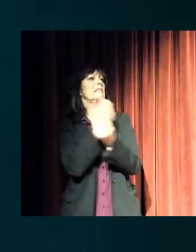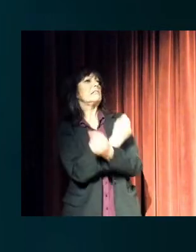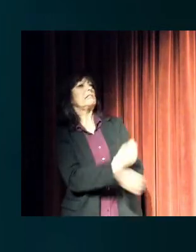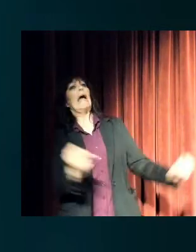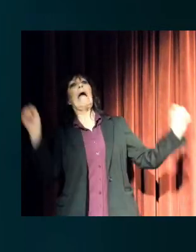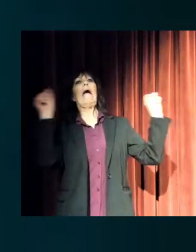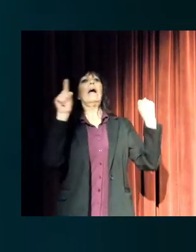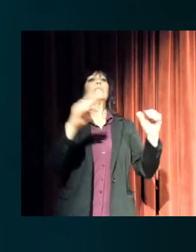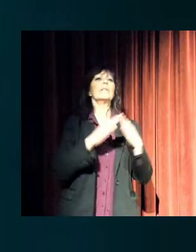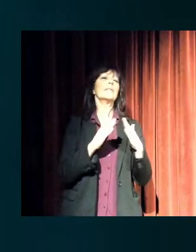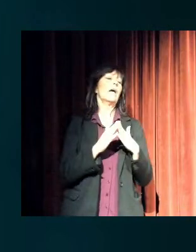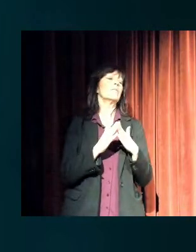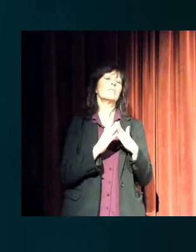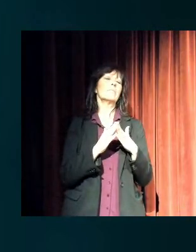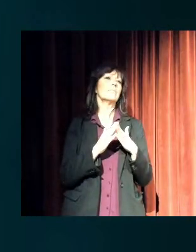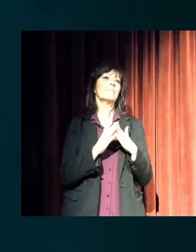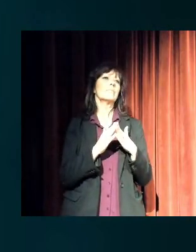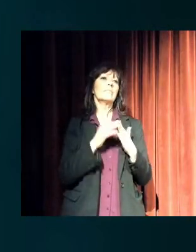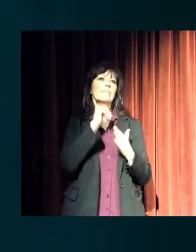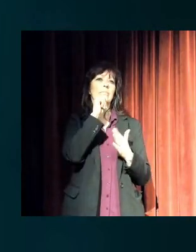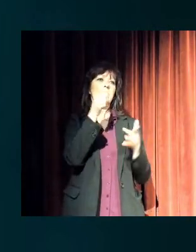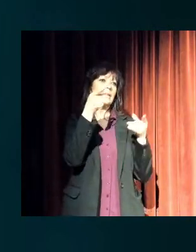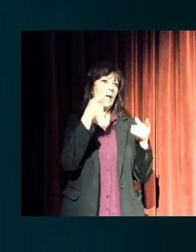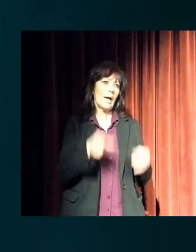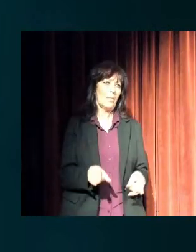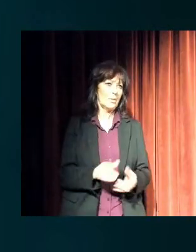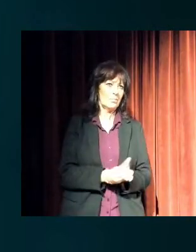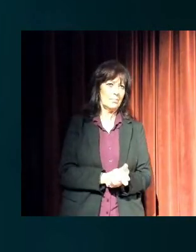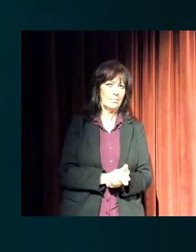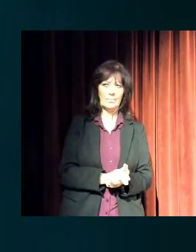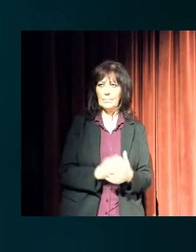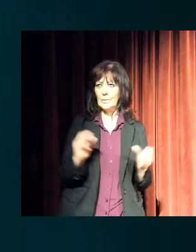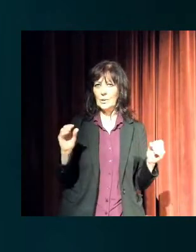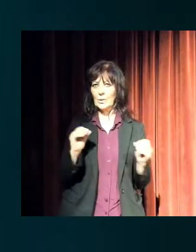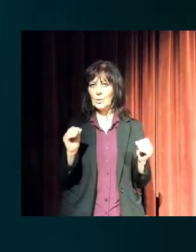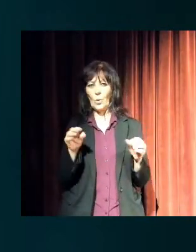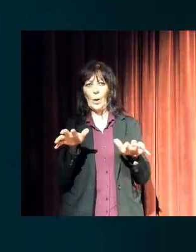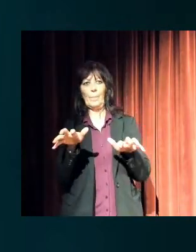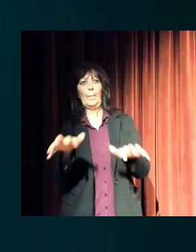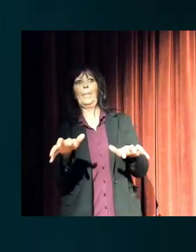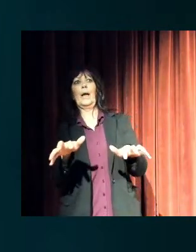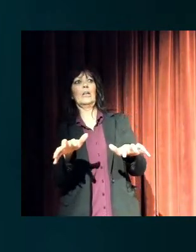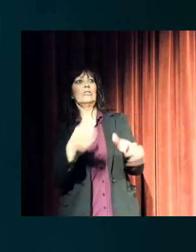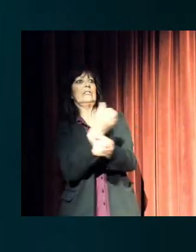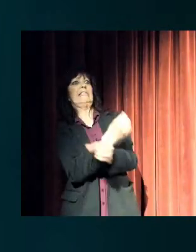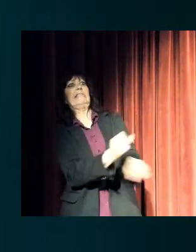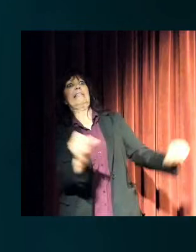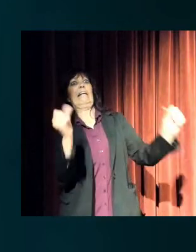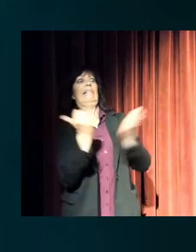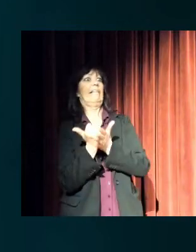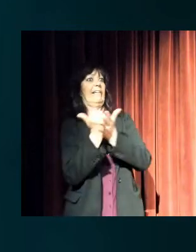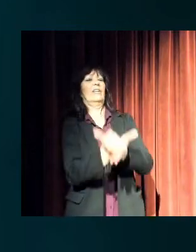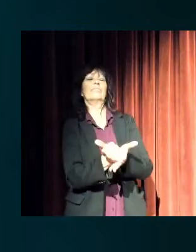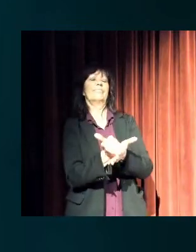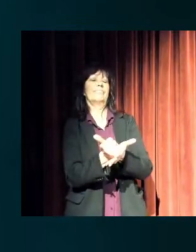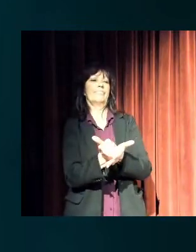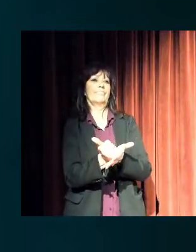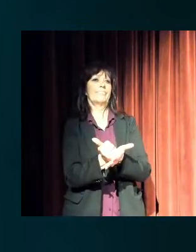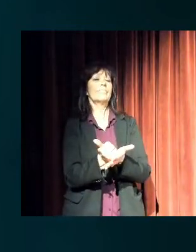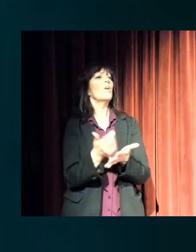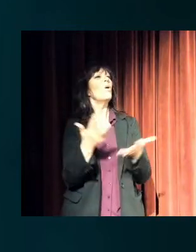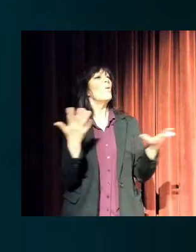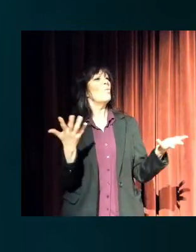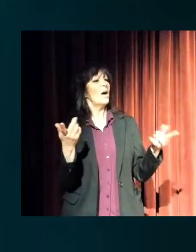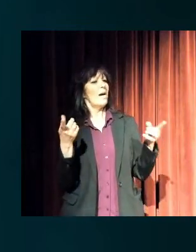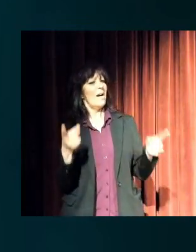horse and save us. However, there was no silver bullet, nor a knight coming to help us. What